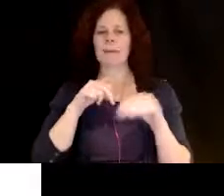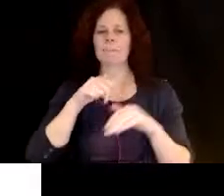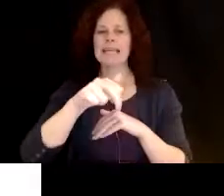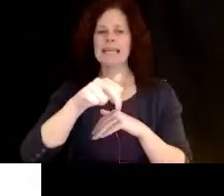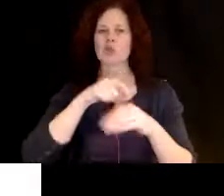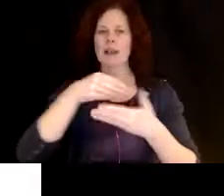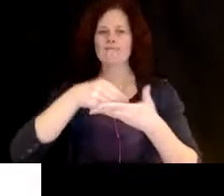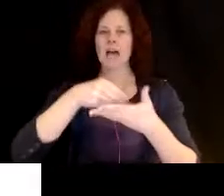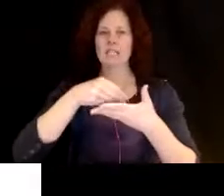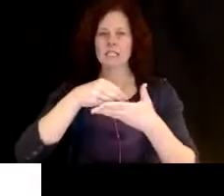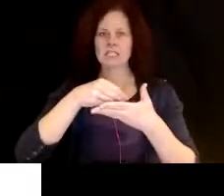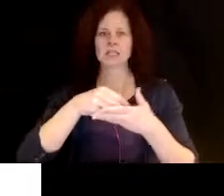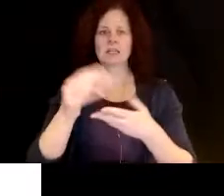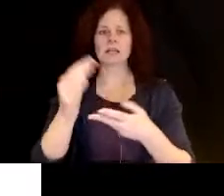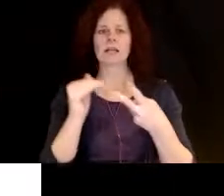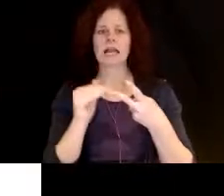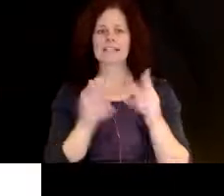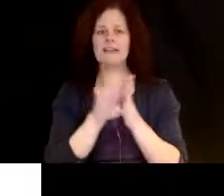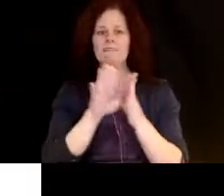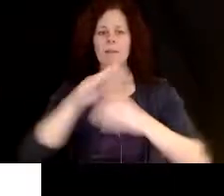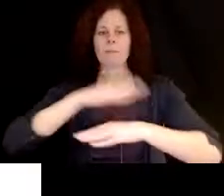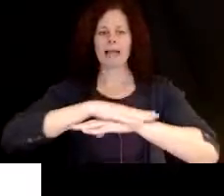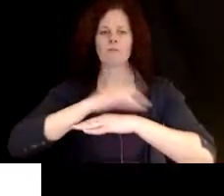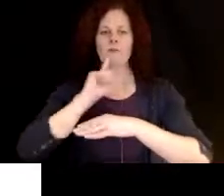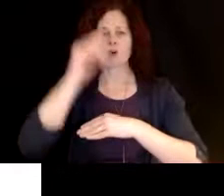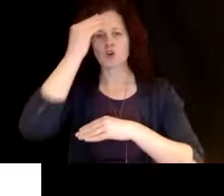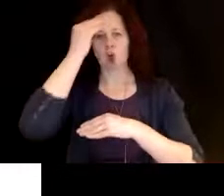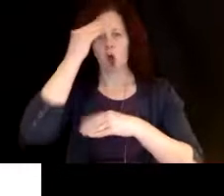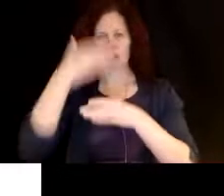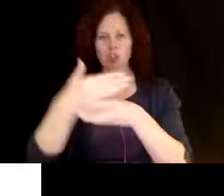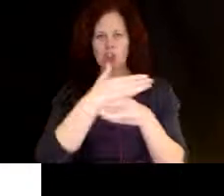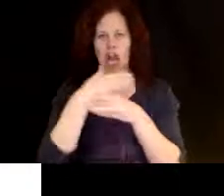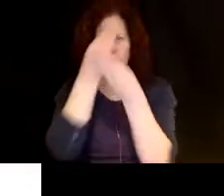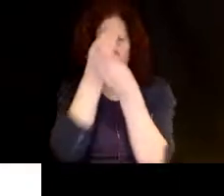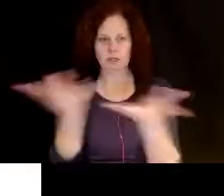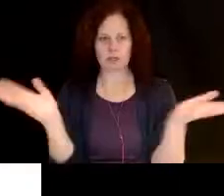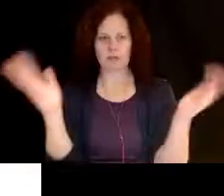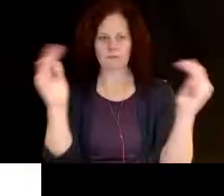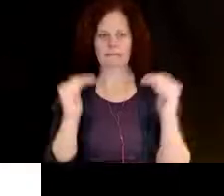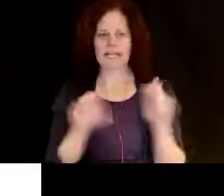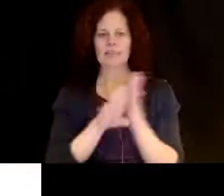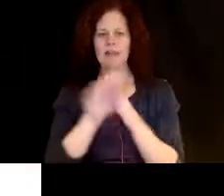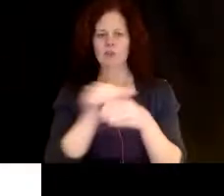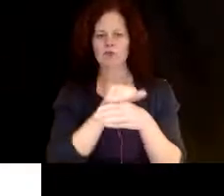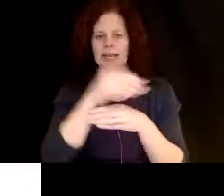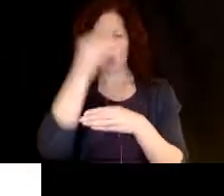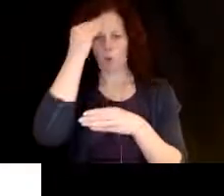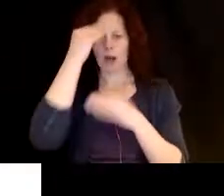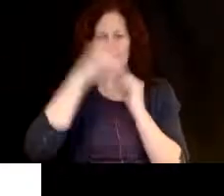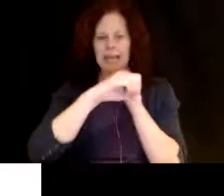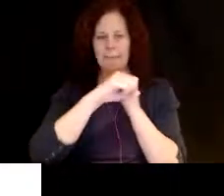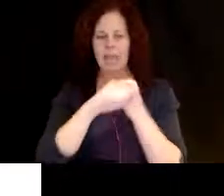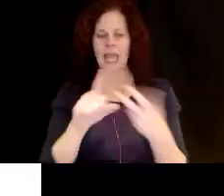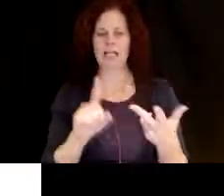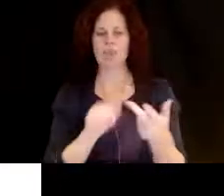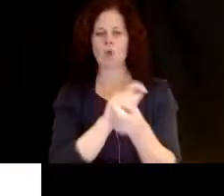another, develop training and awareness campaigns for community members and staff members to understand the importance of accessibility